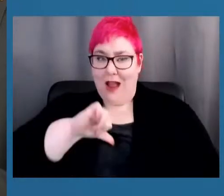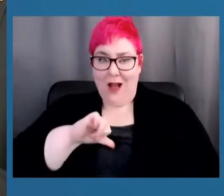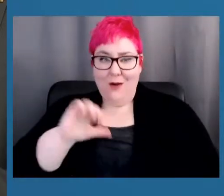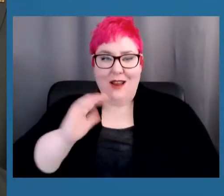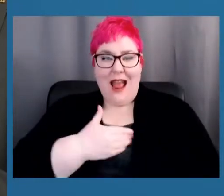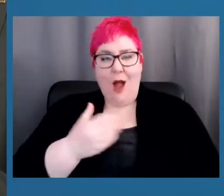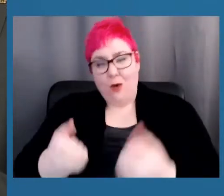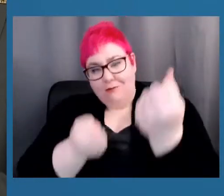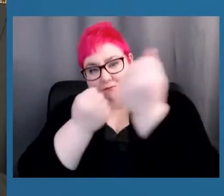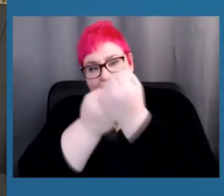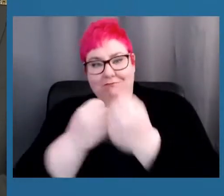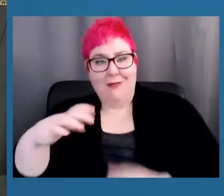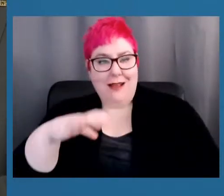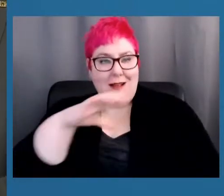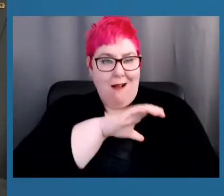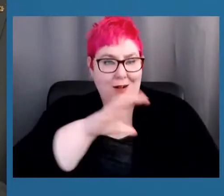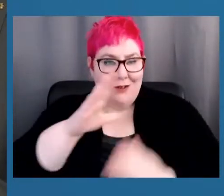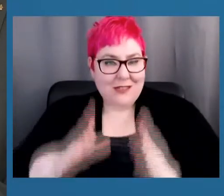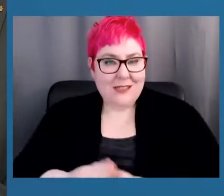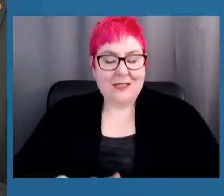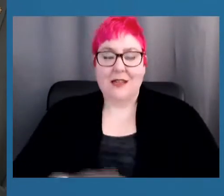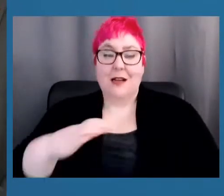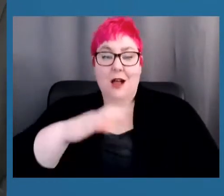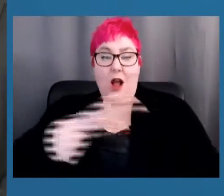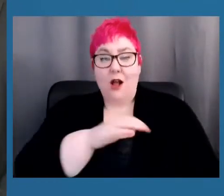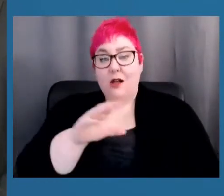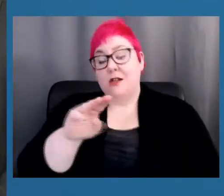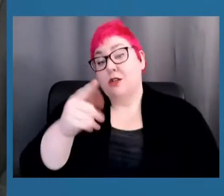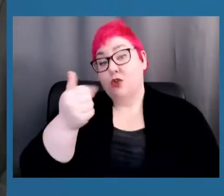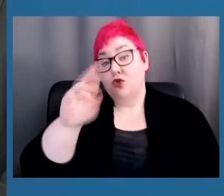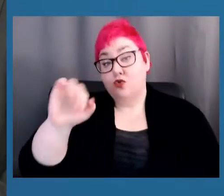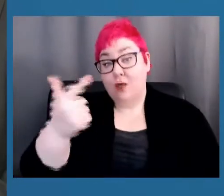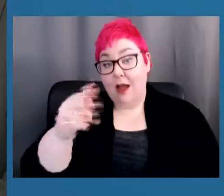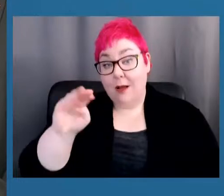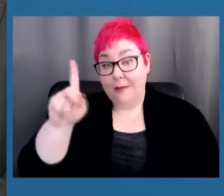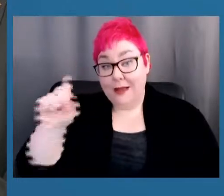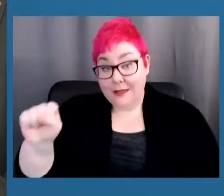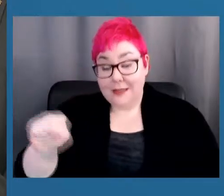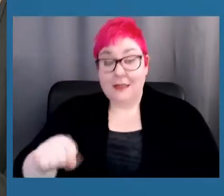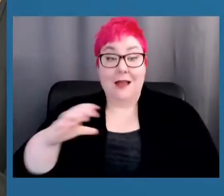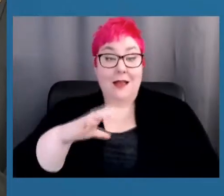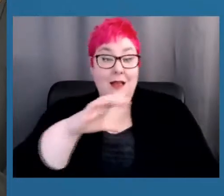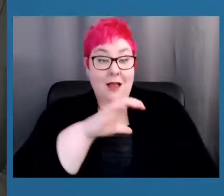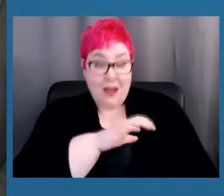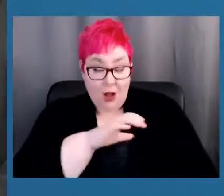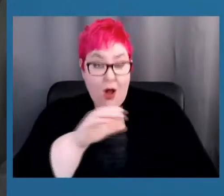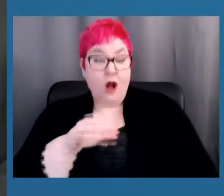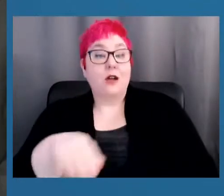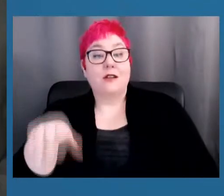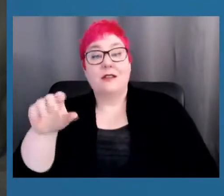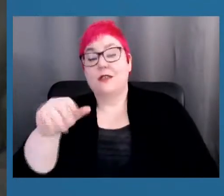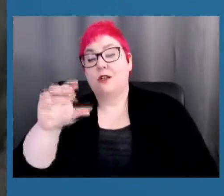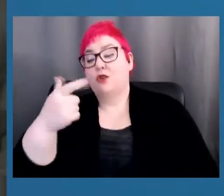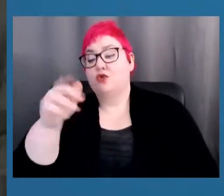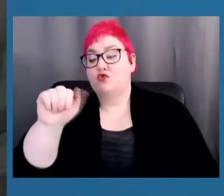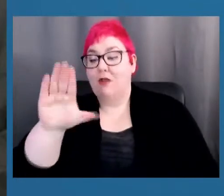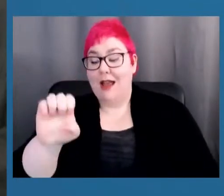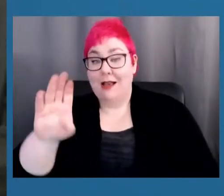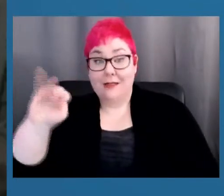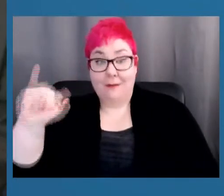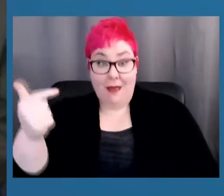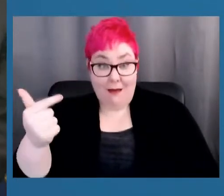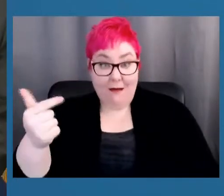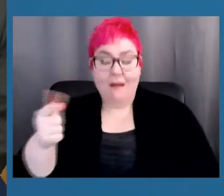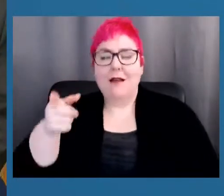in Congress, Congressman Greg Meeks and Congresswoman Grace Meng, who have been out there on the front lines